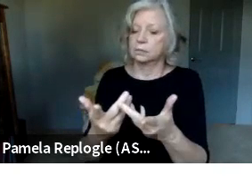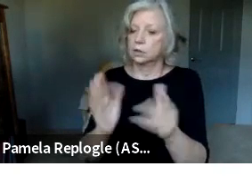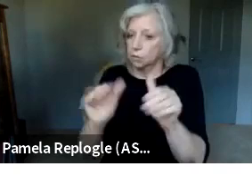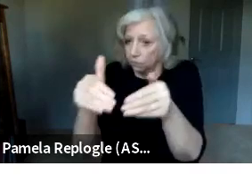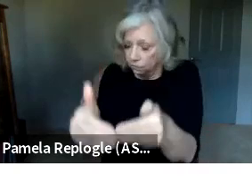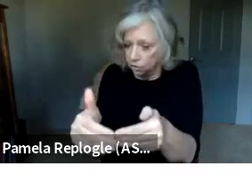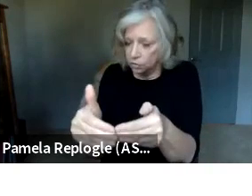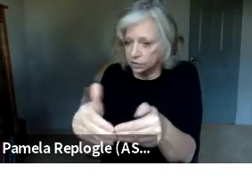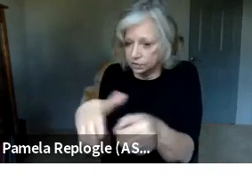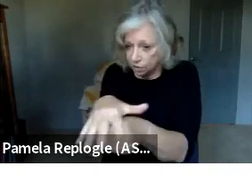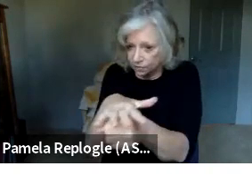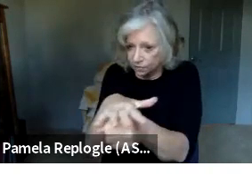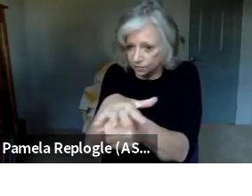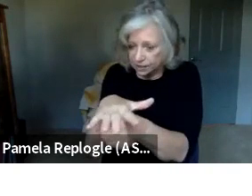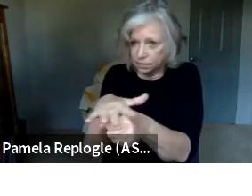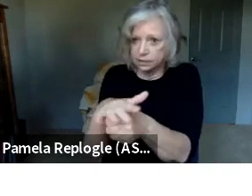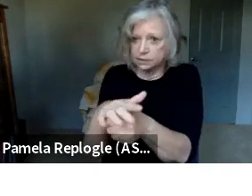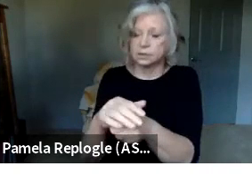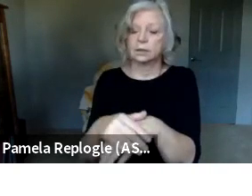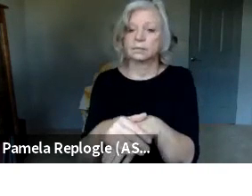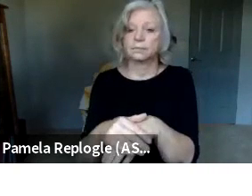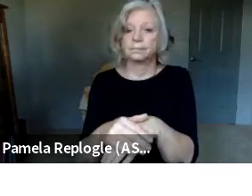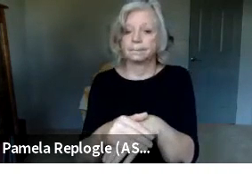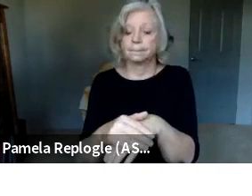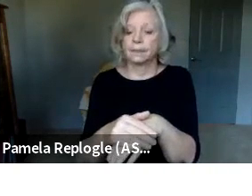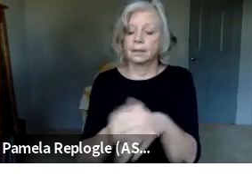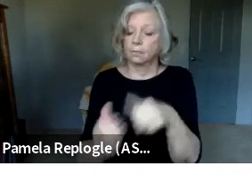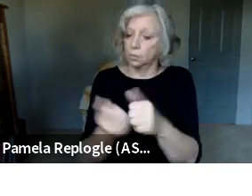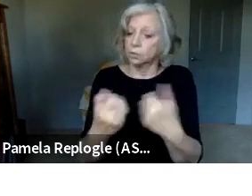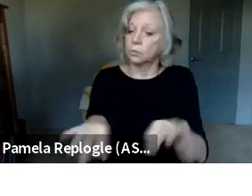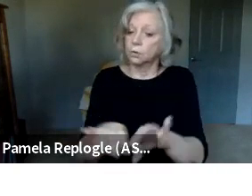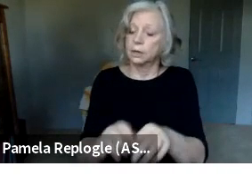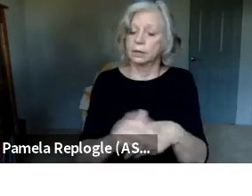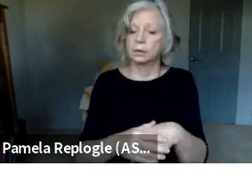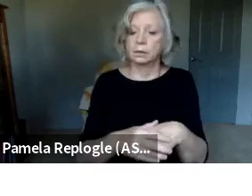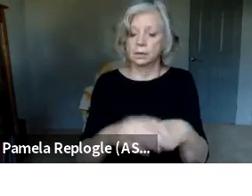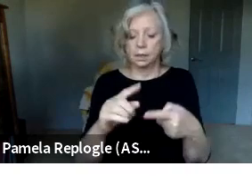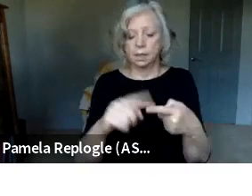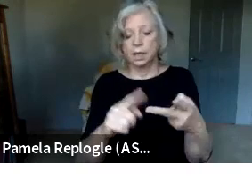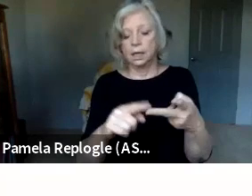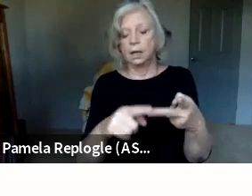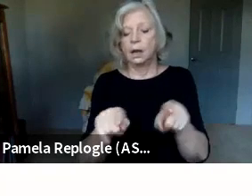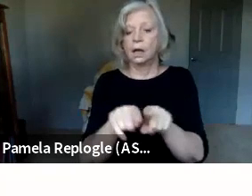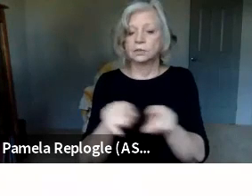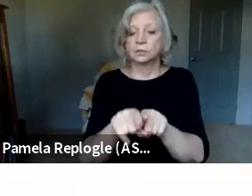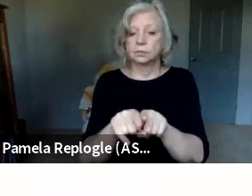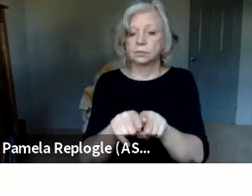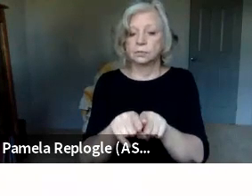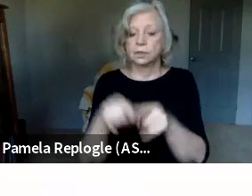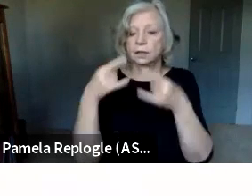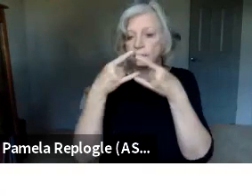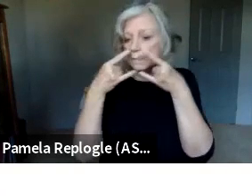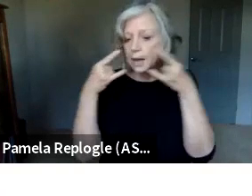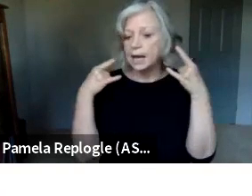most important thing. Again, the ongoing mask requirement for unvaccinated people will